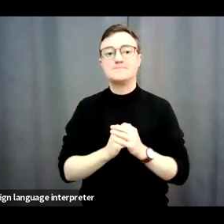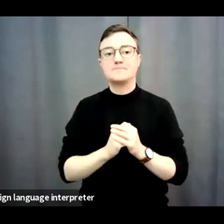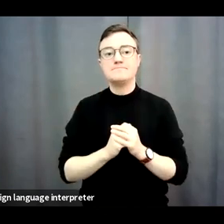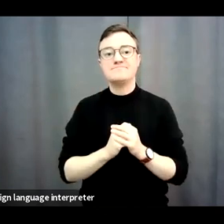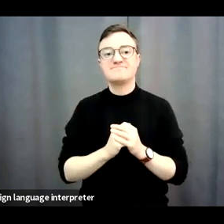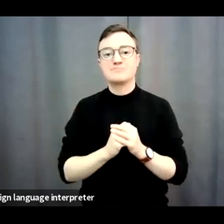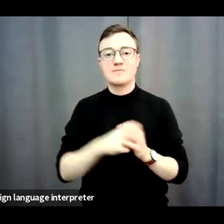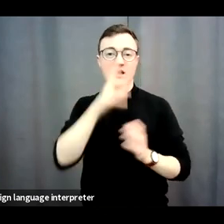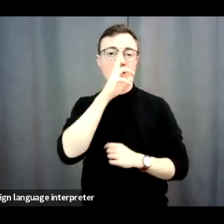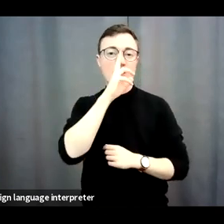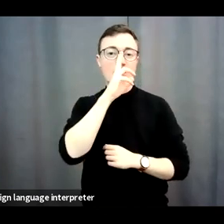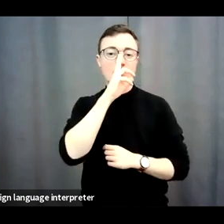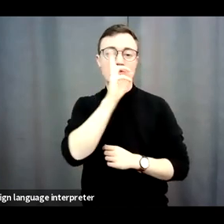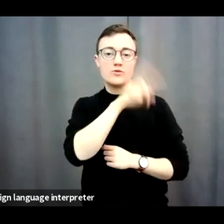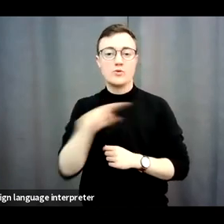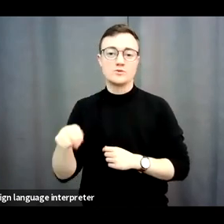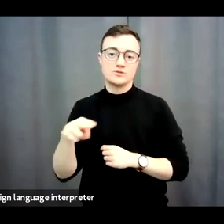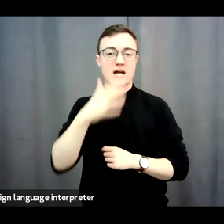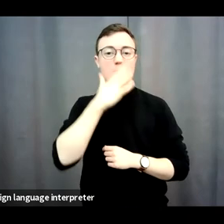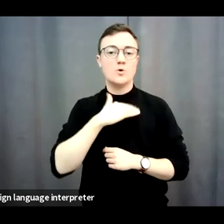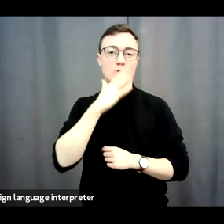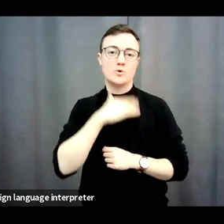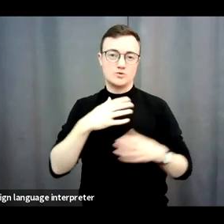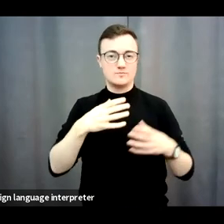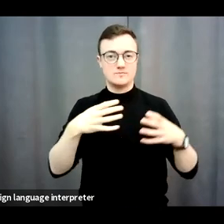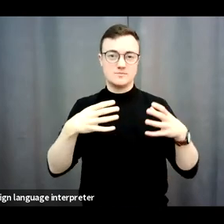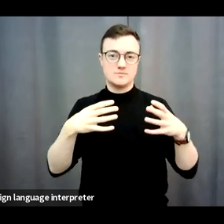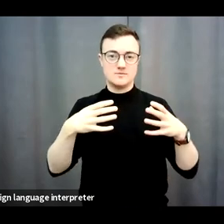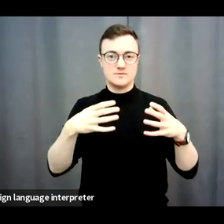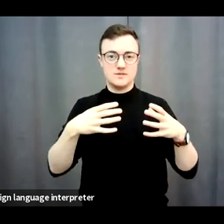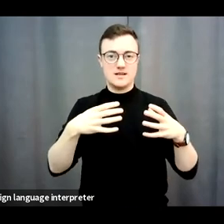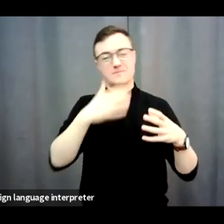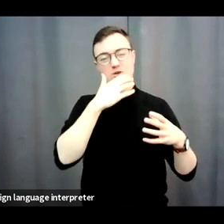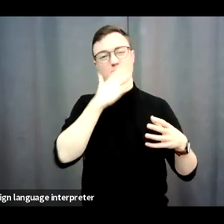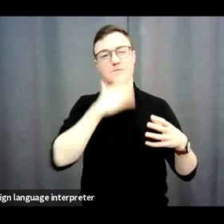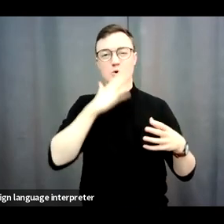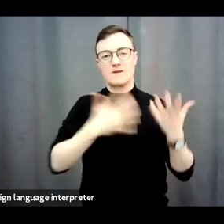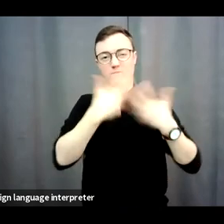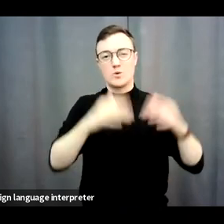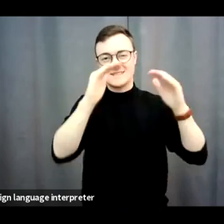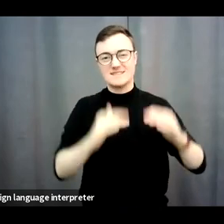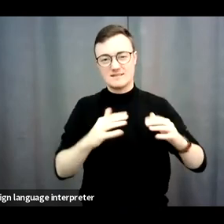the Norwegian Association of Youth with Disabilities, we have worked